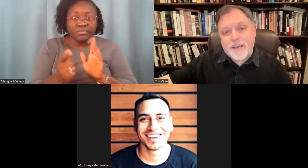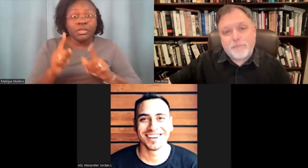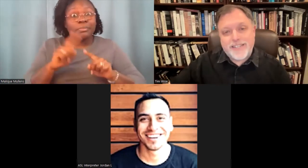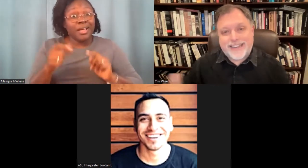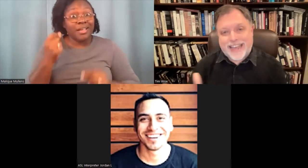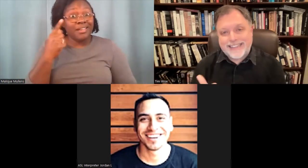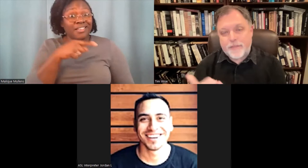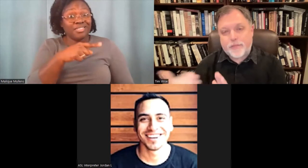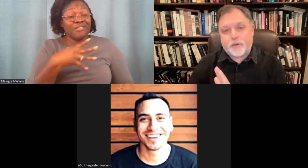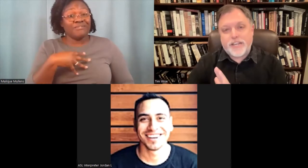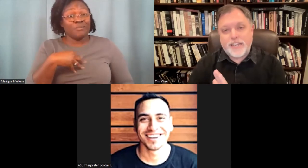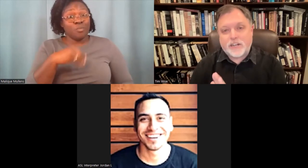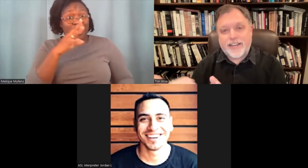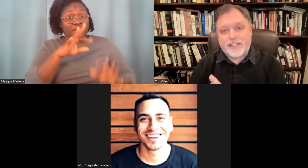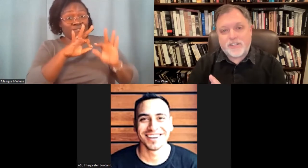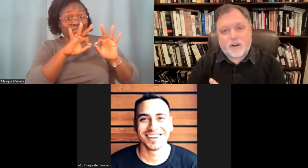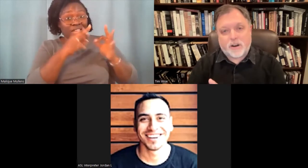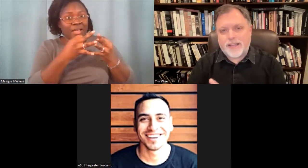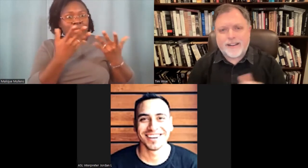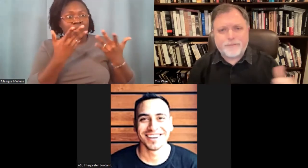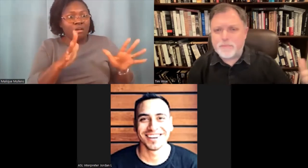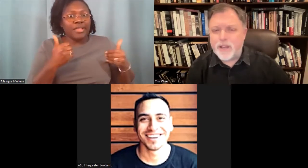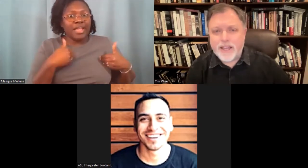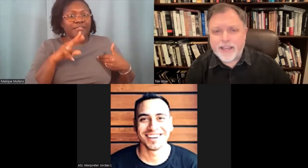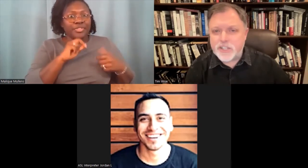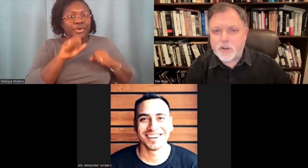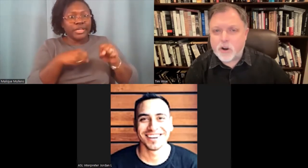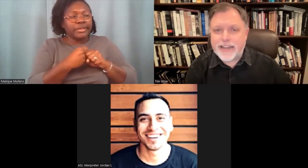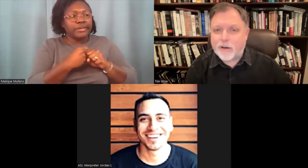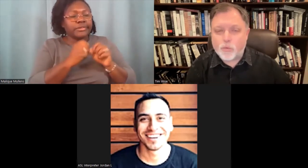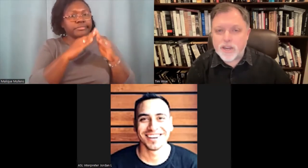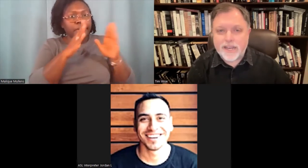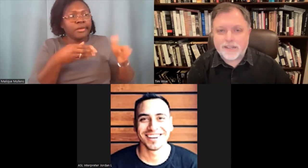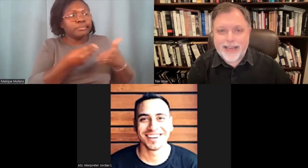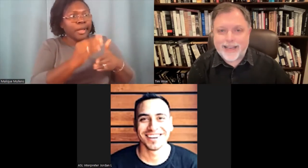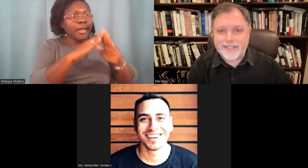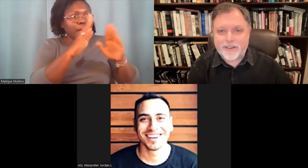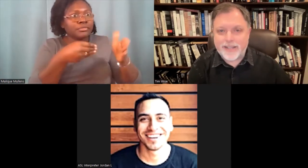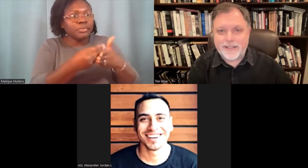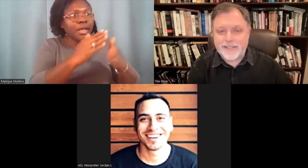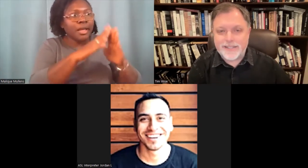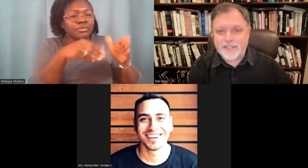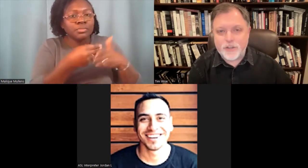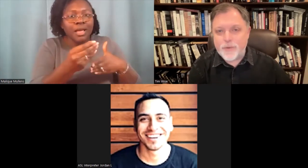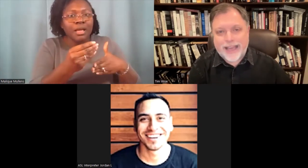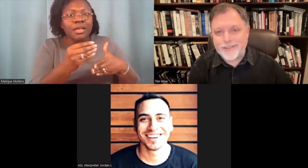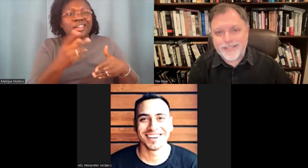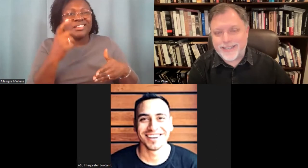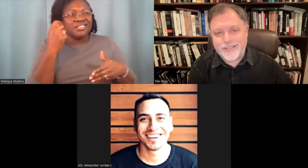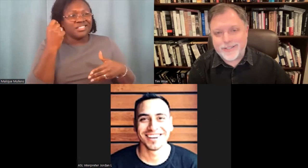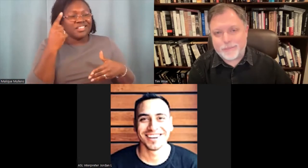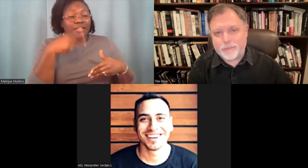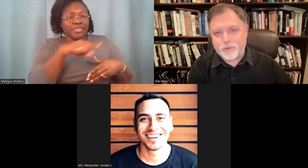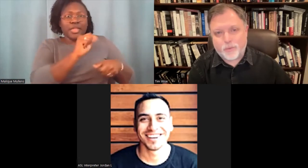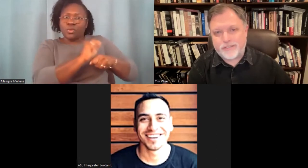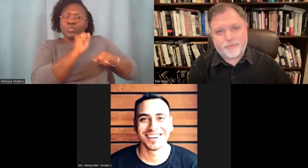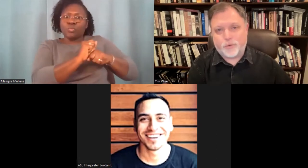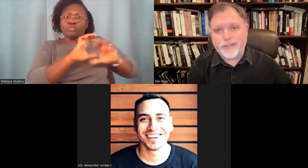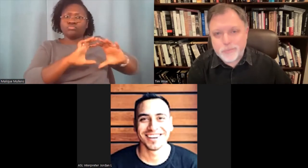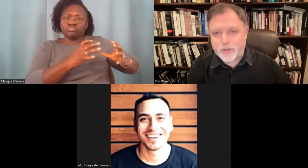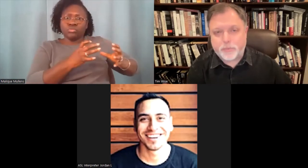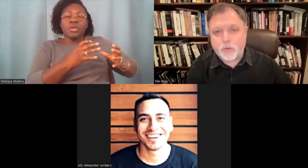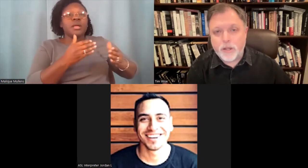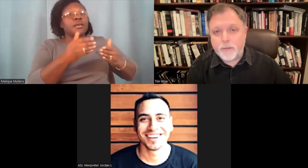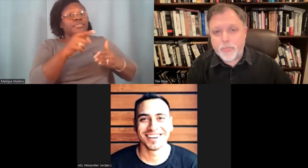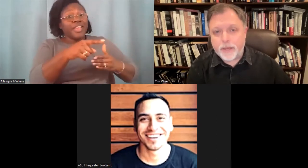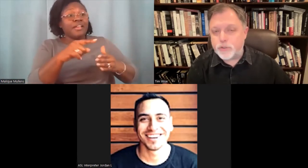white families that had that 30-year head start, a lot of them had started out working class, right? This new housing in the suburbs wasn't for